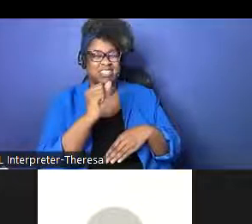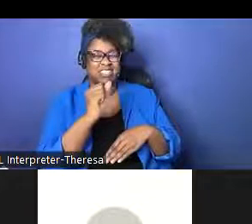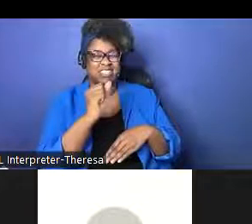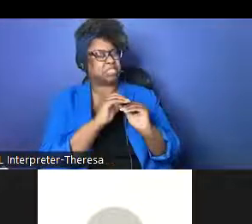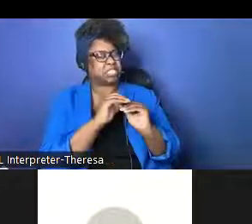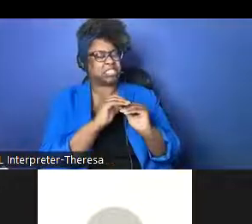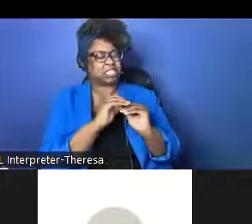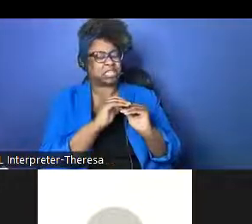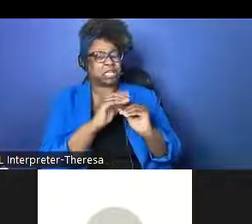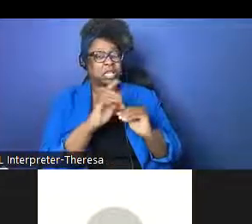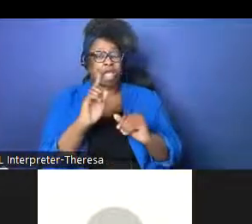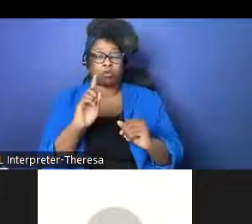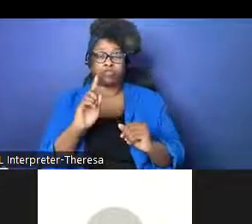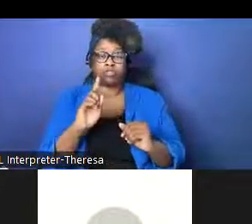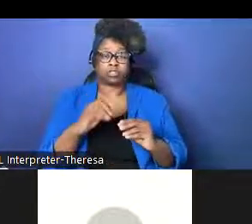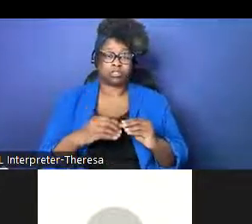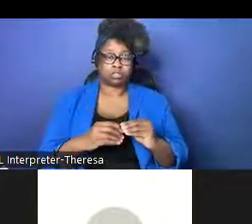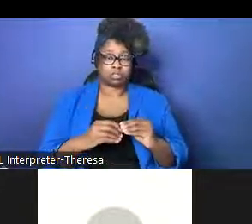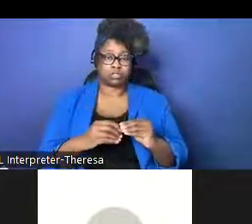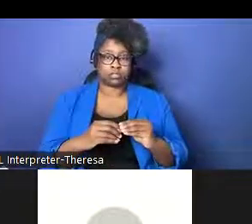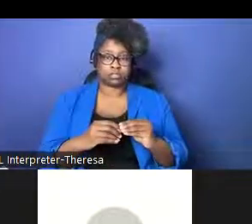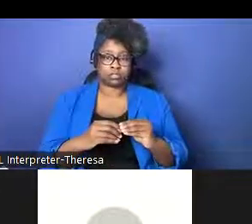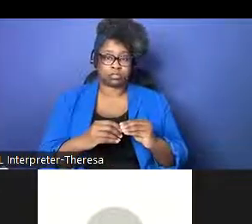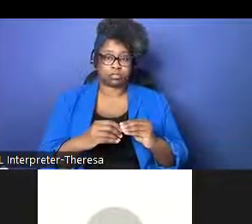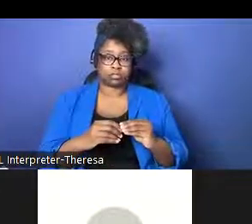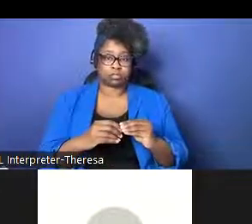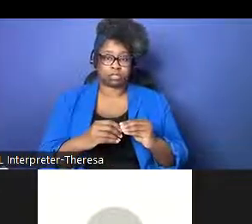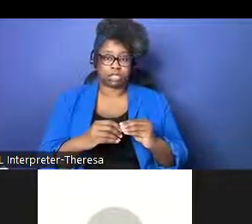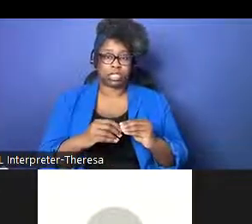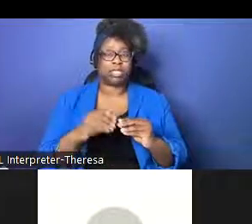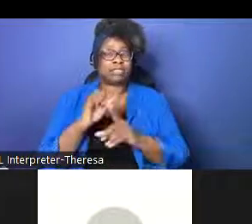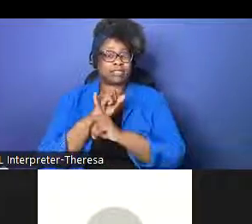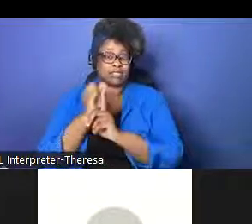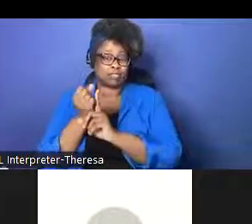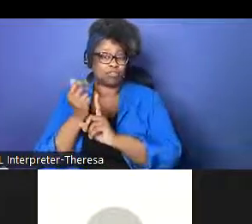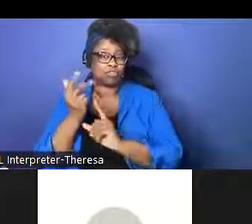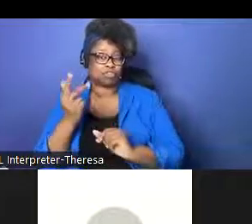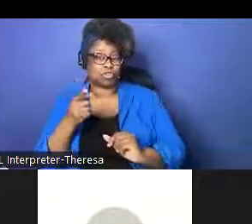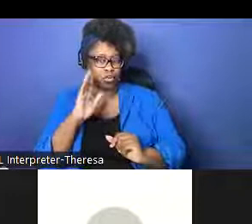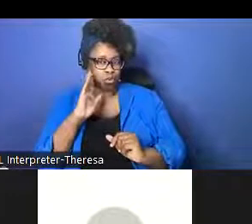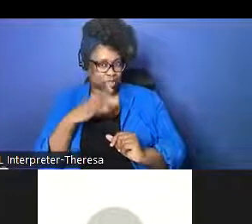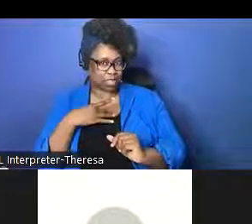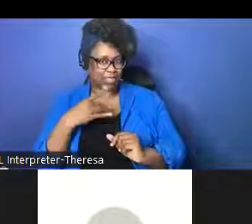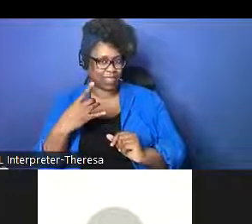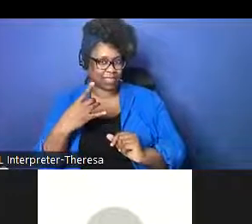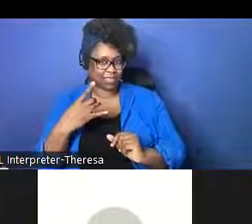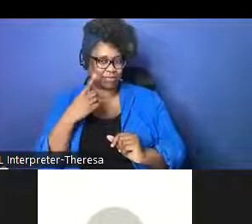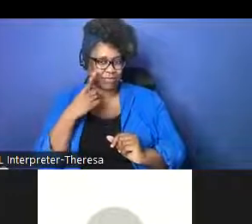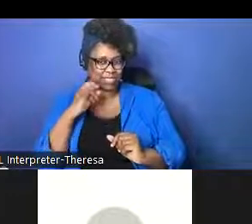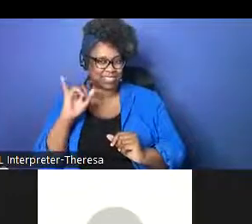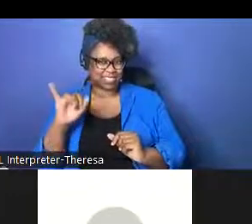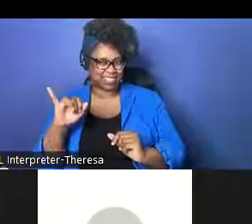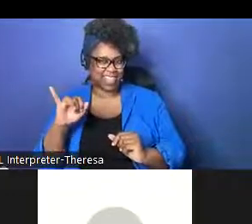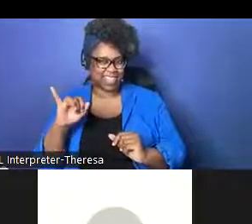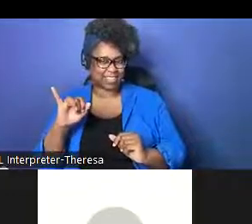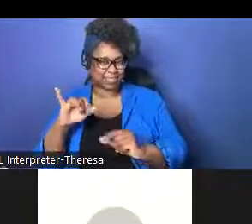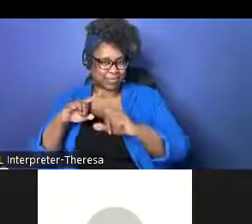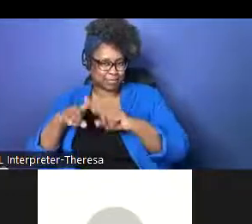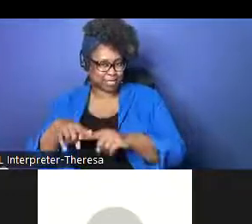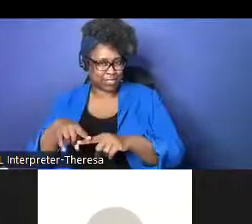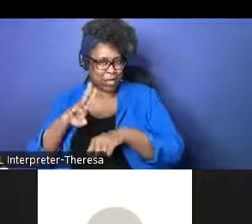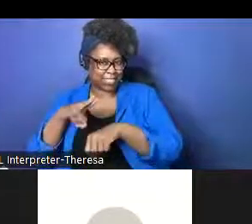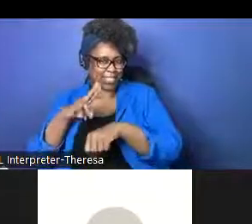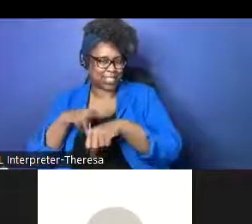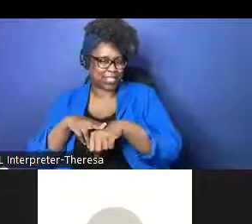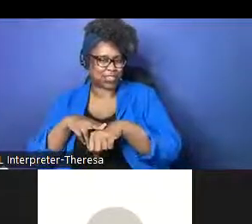factor. However, you will like scenario 3 because it is highly nature-based